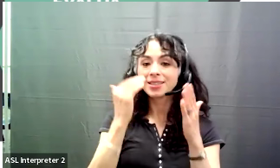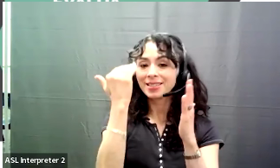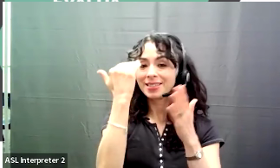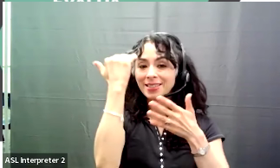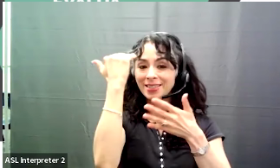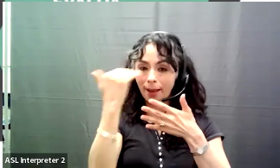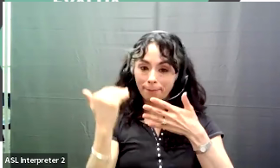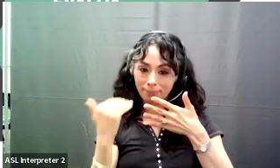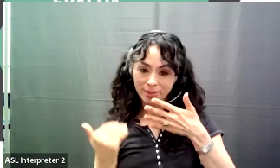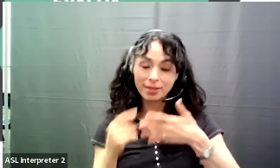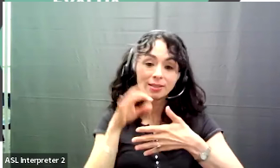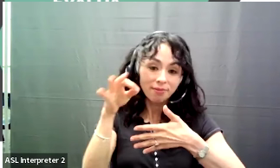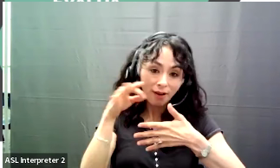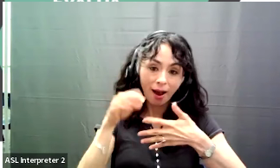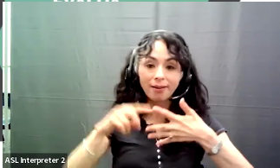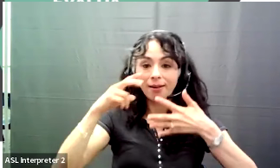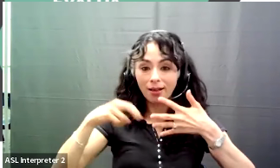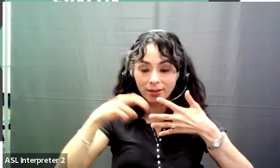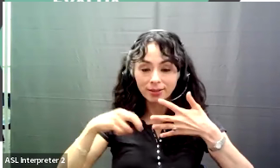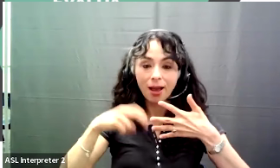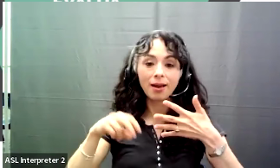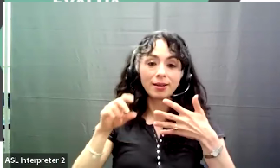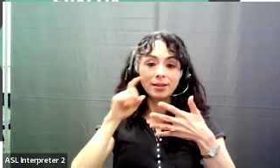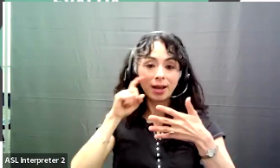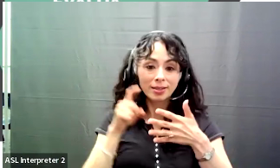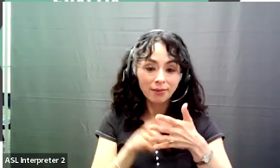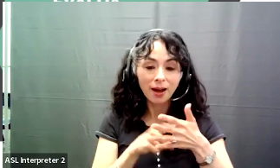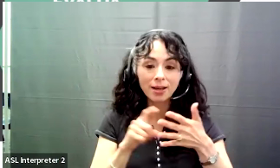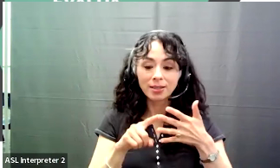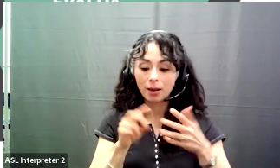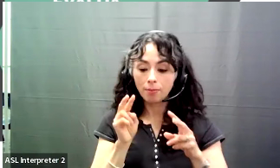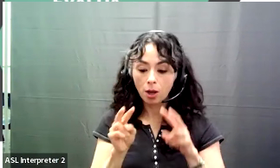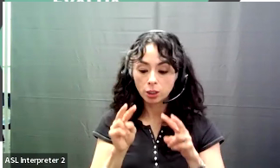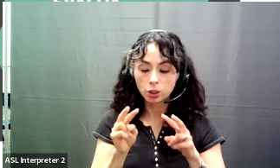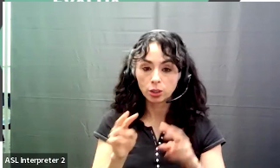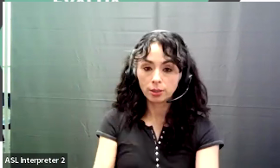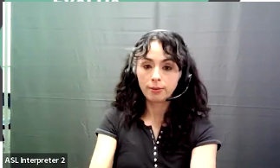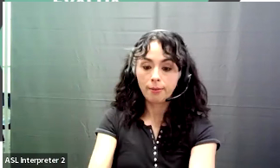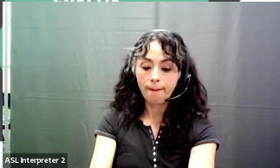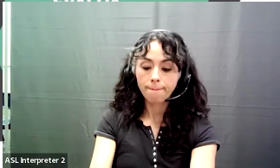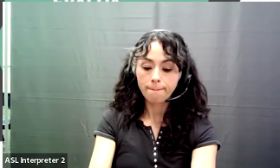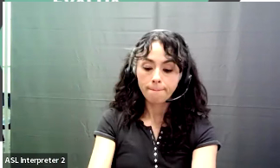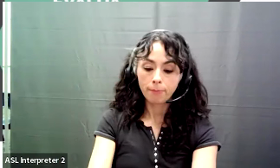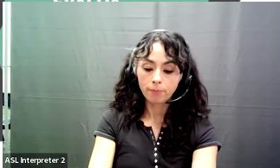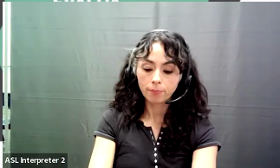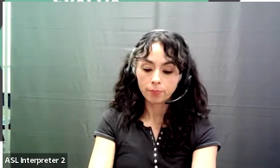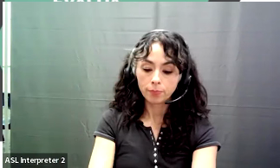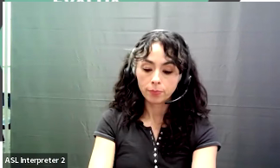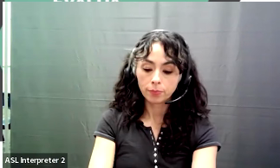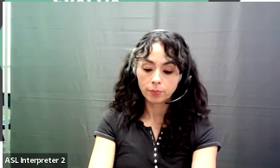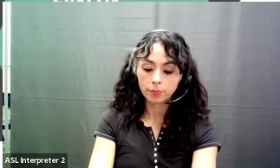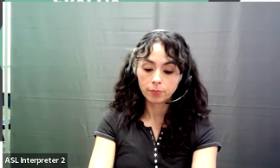define, analyze, evaluate, identify, and monitor the areas where you have your